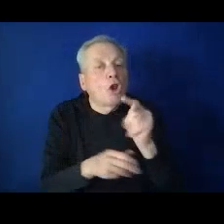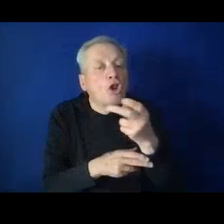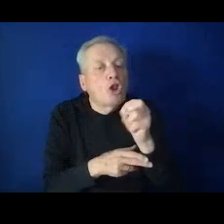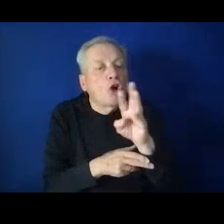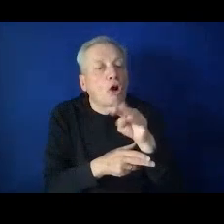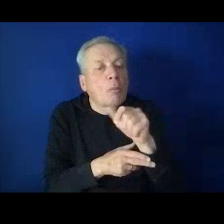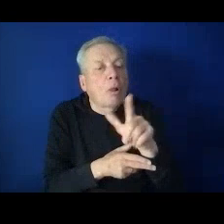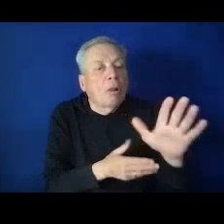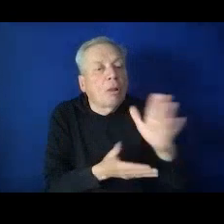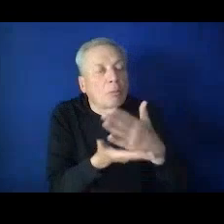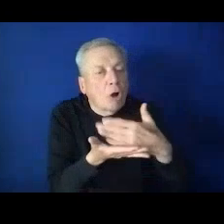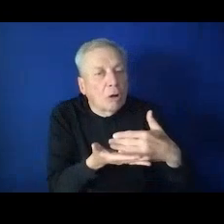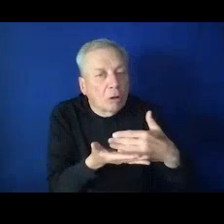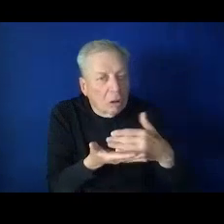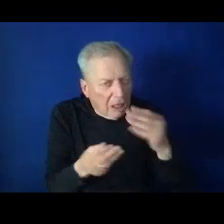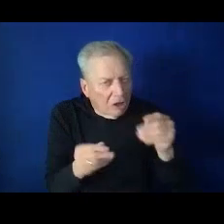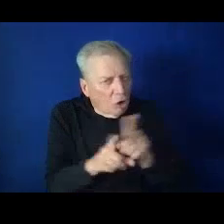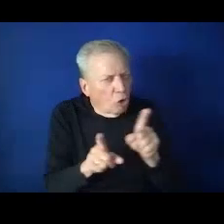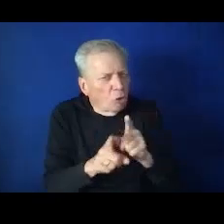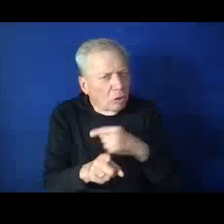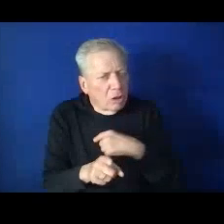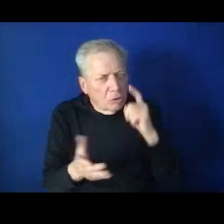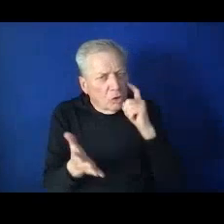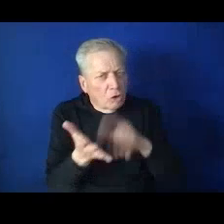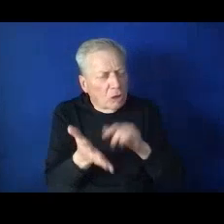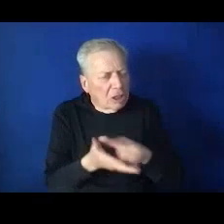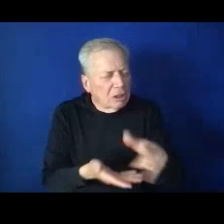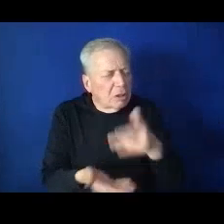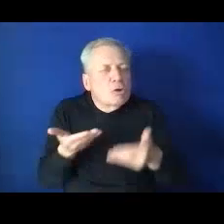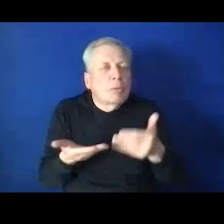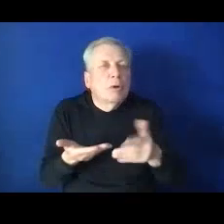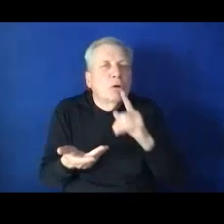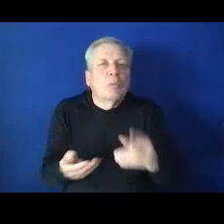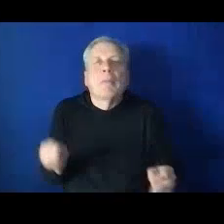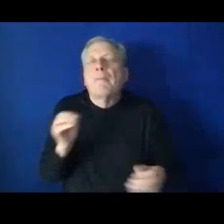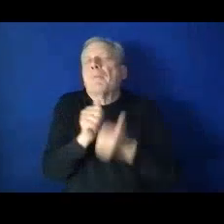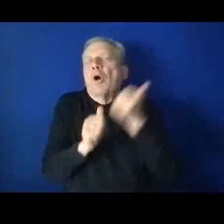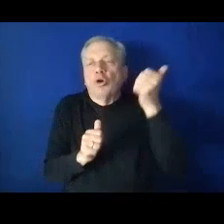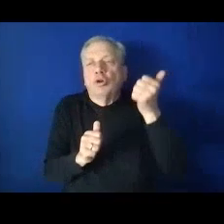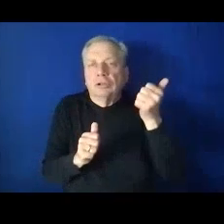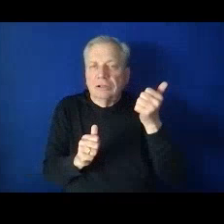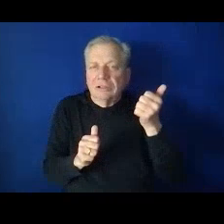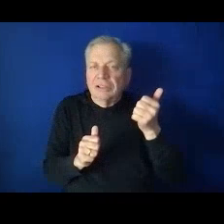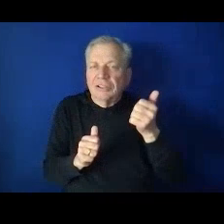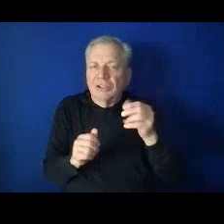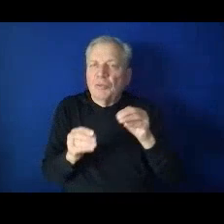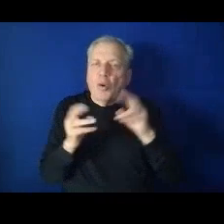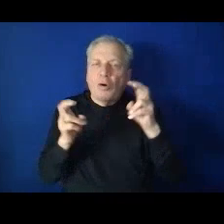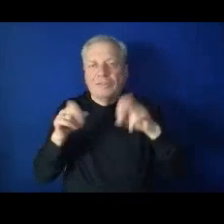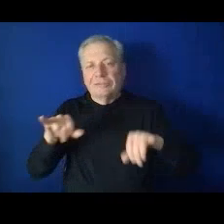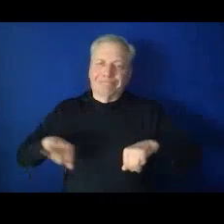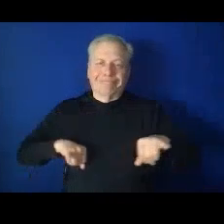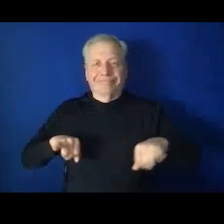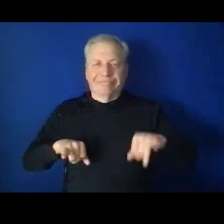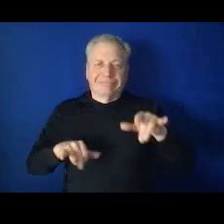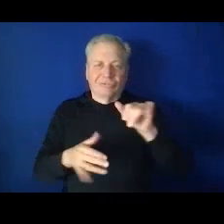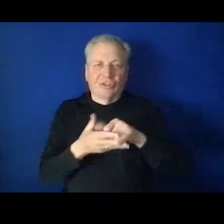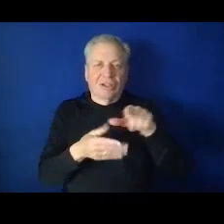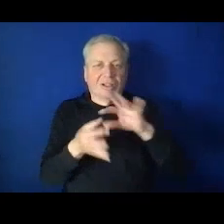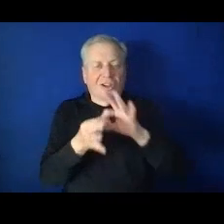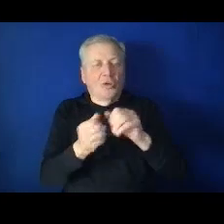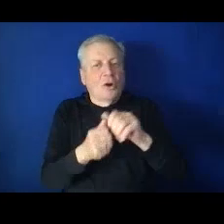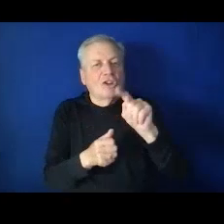features. Yellowstone sand verbena is probably the most showy one. It grows right off the trail for